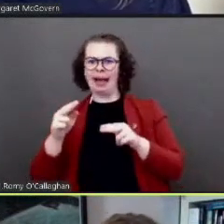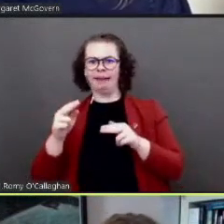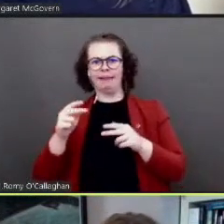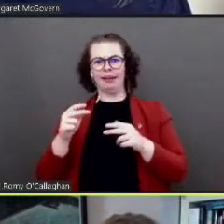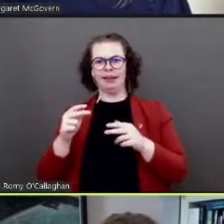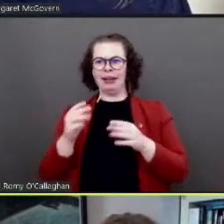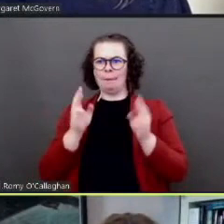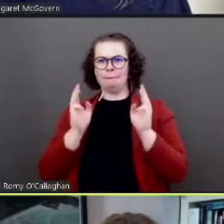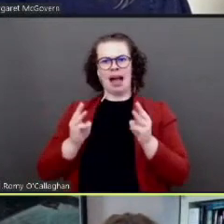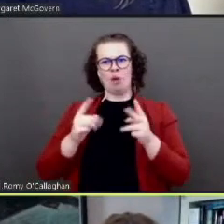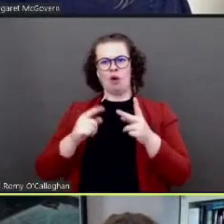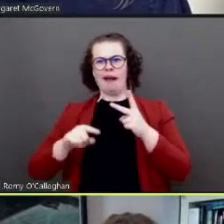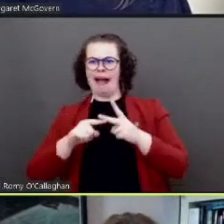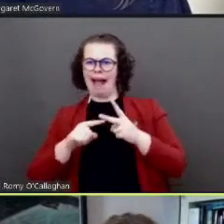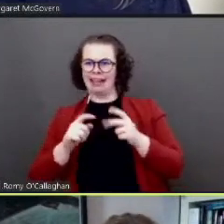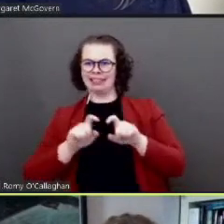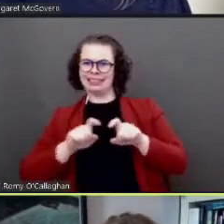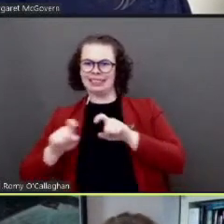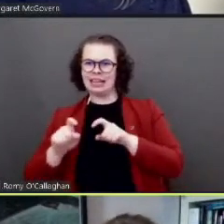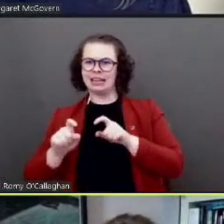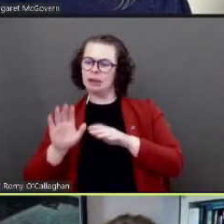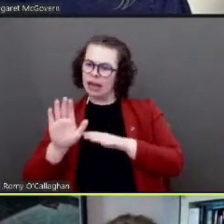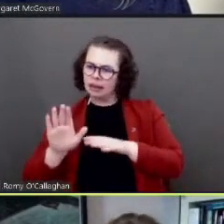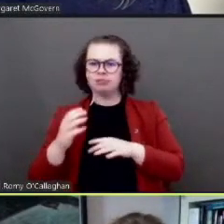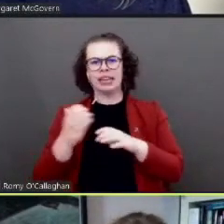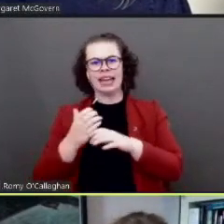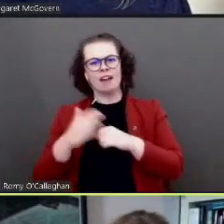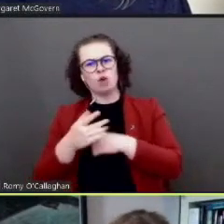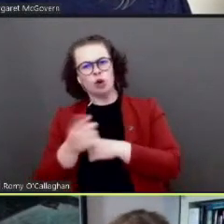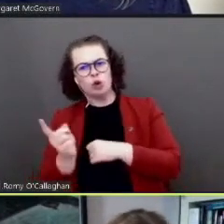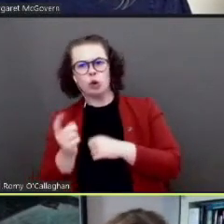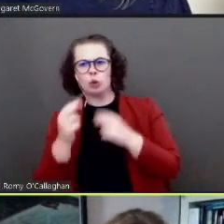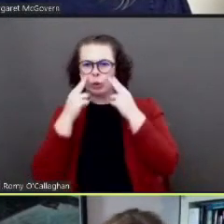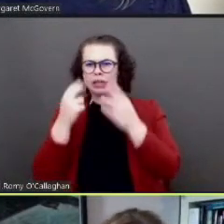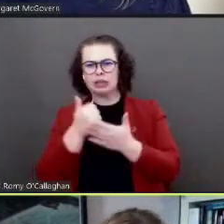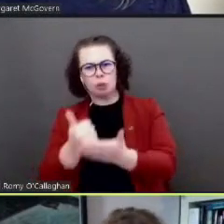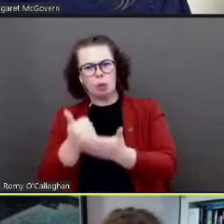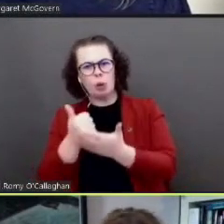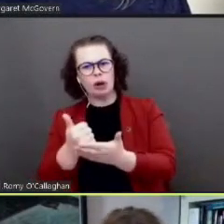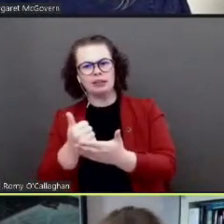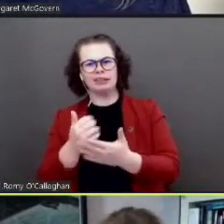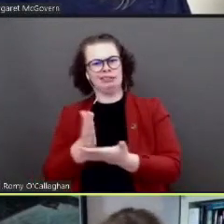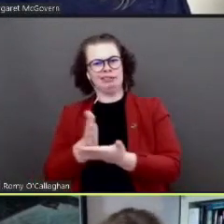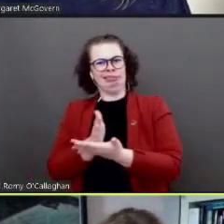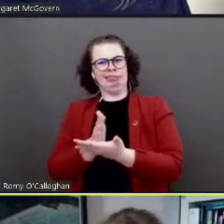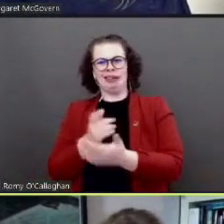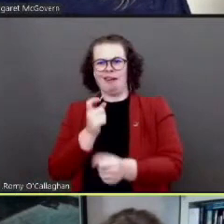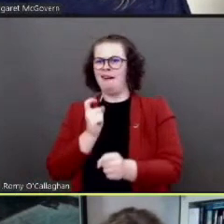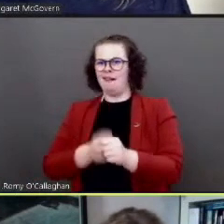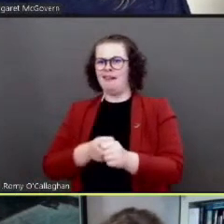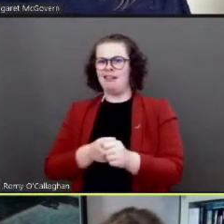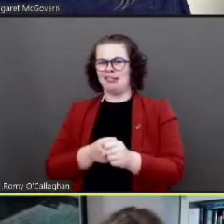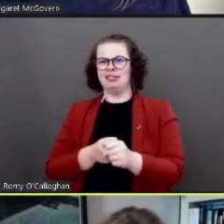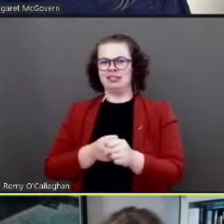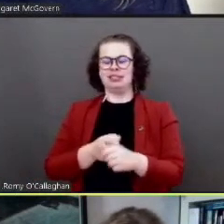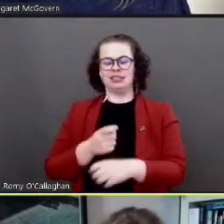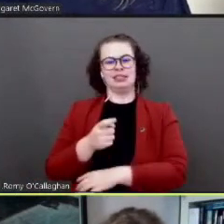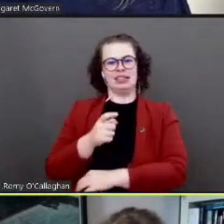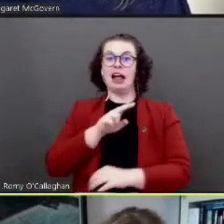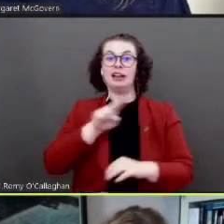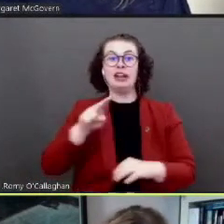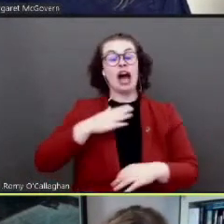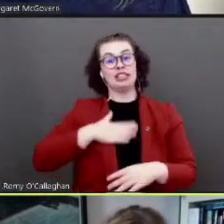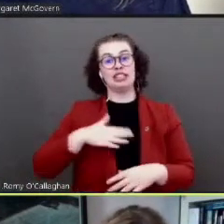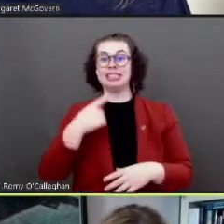But it's certainly great to hear about the opportunities for change. And as you said yourself, it's a tricky place, but that you're going to go beyond